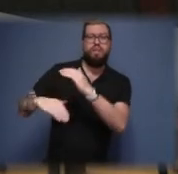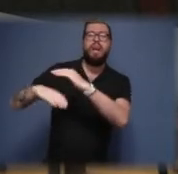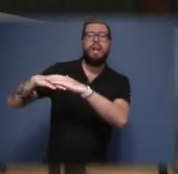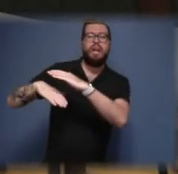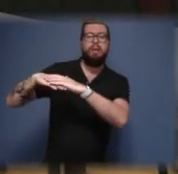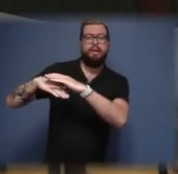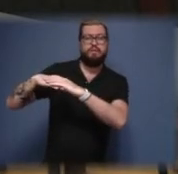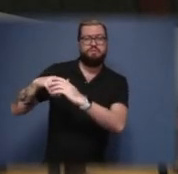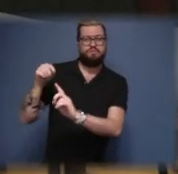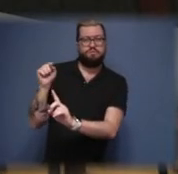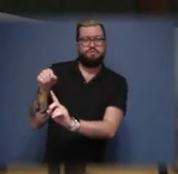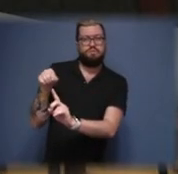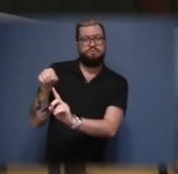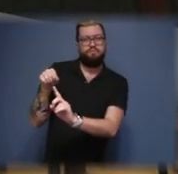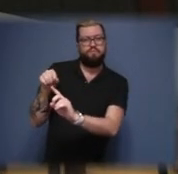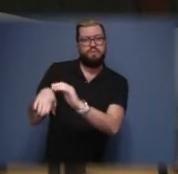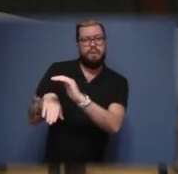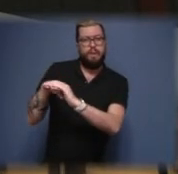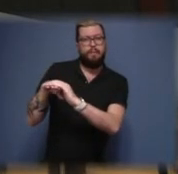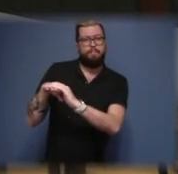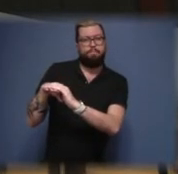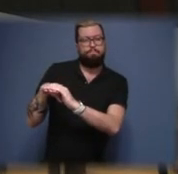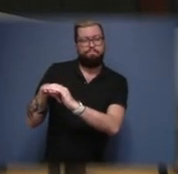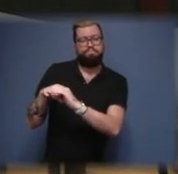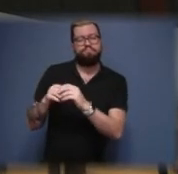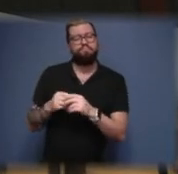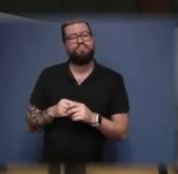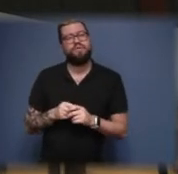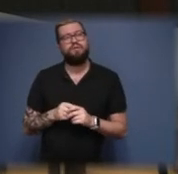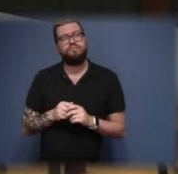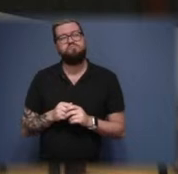at. And I, as I say,